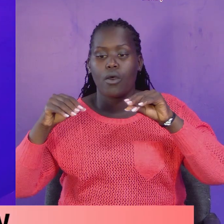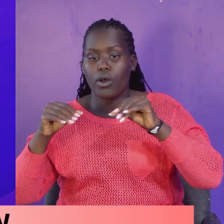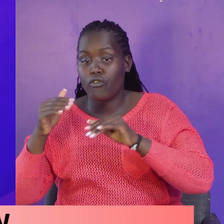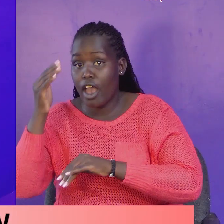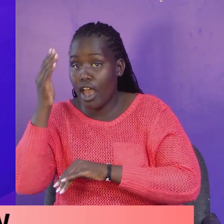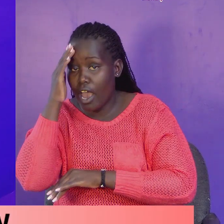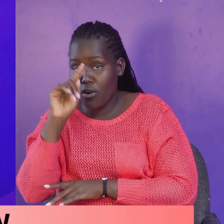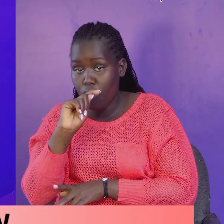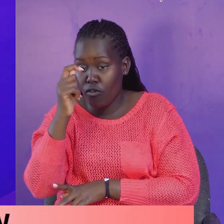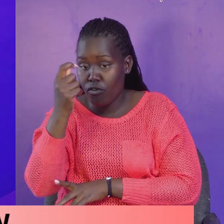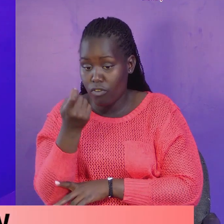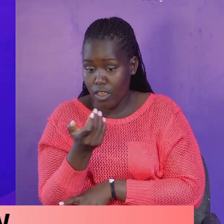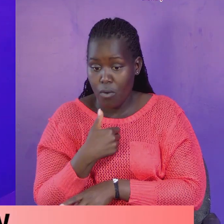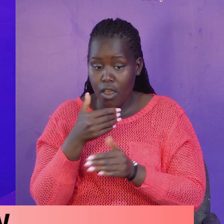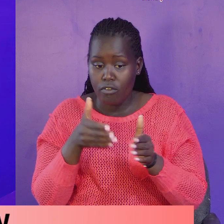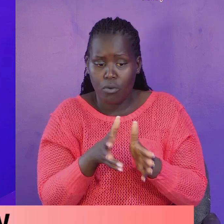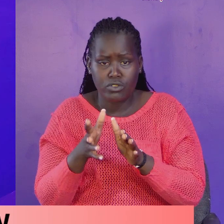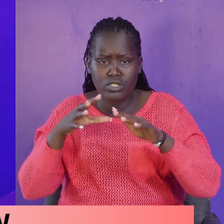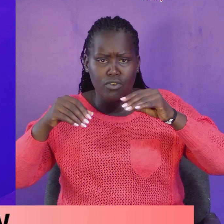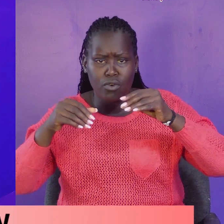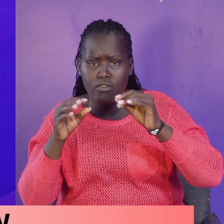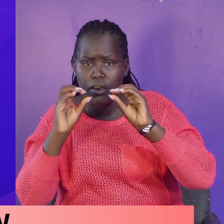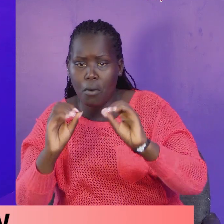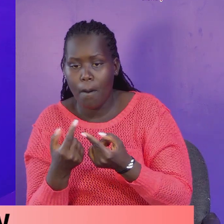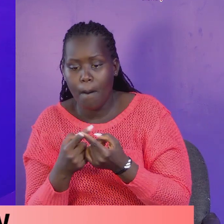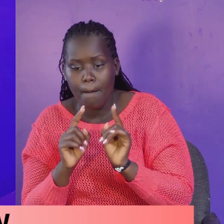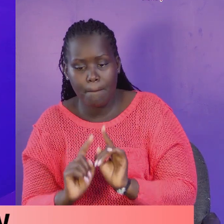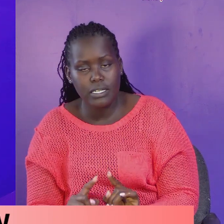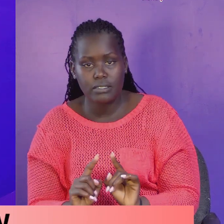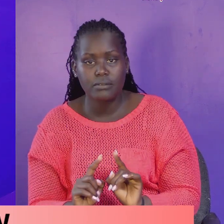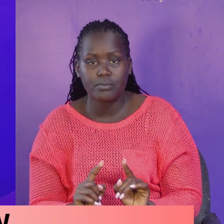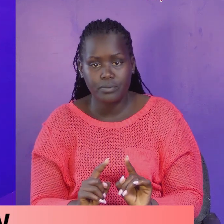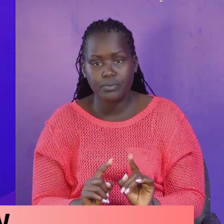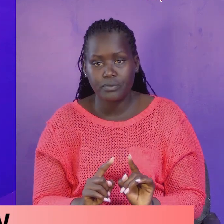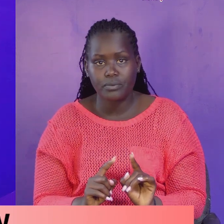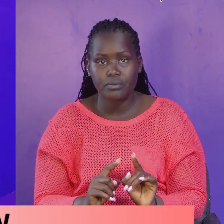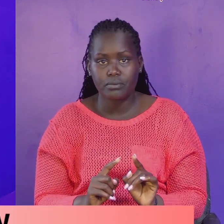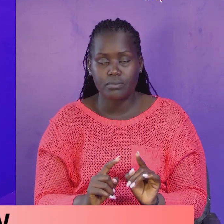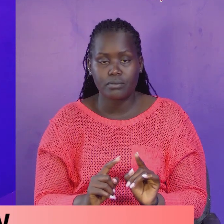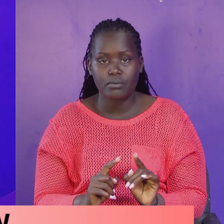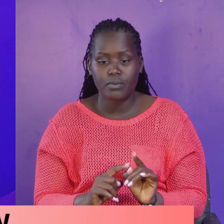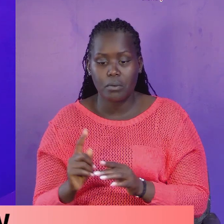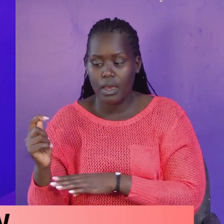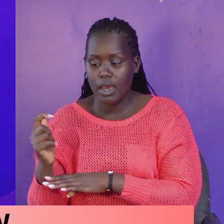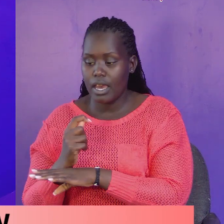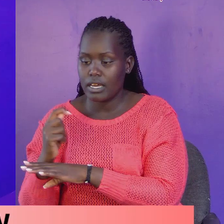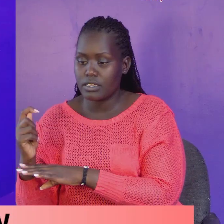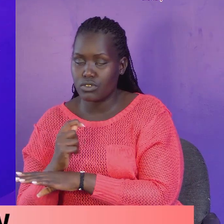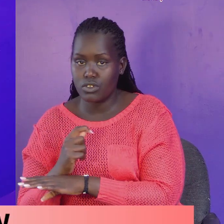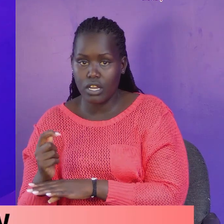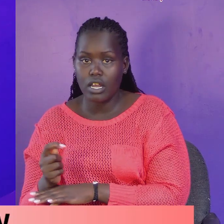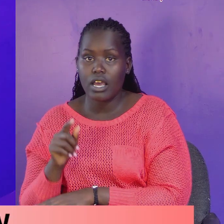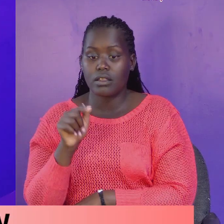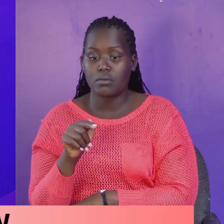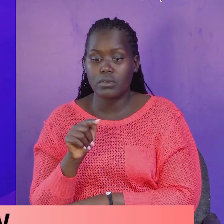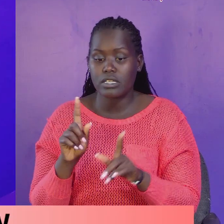Kenya, we have no chance of qualifying, so it will be just that training. And this Ivory